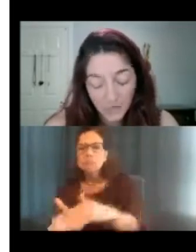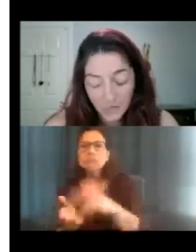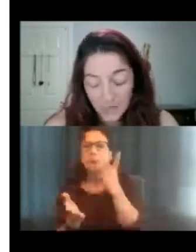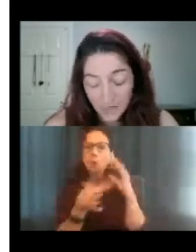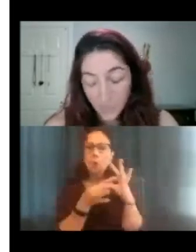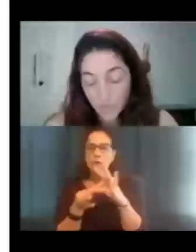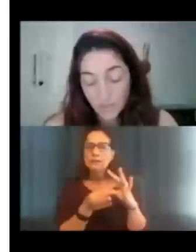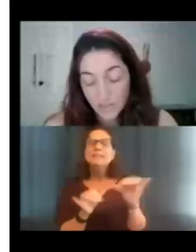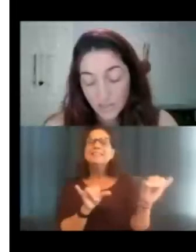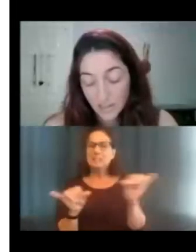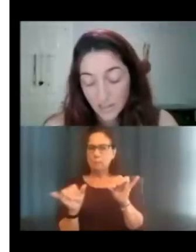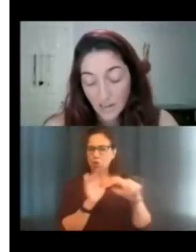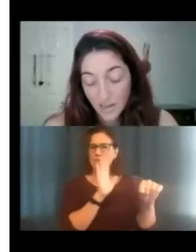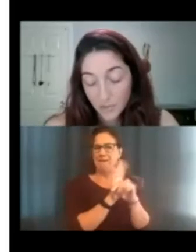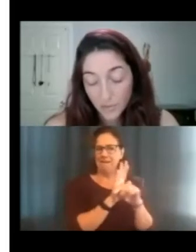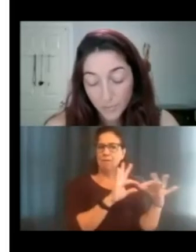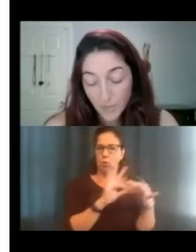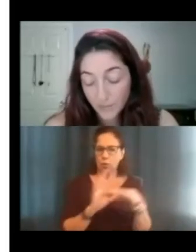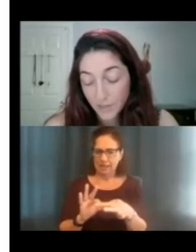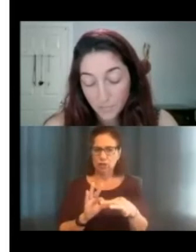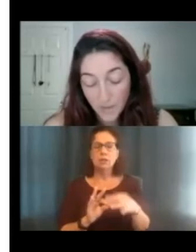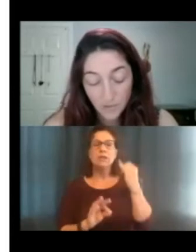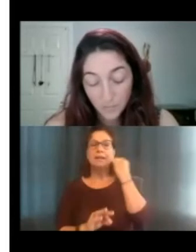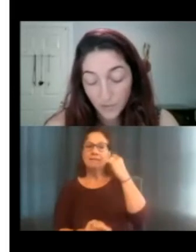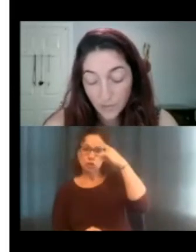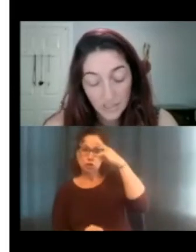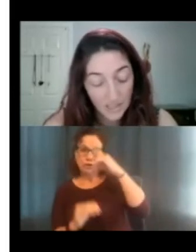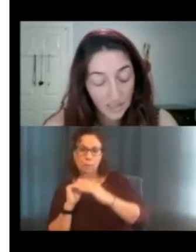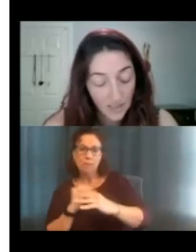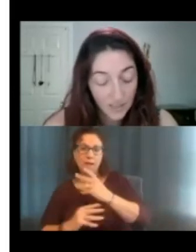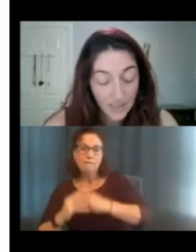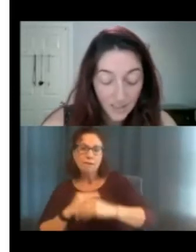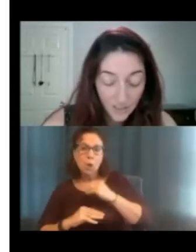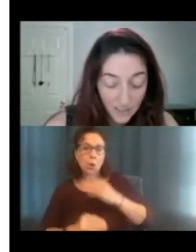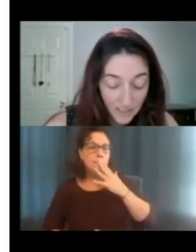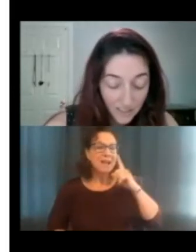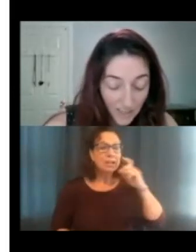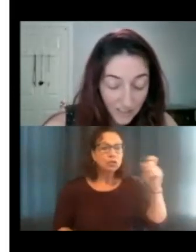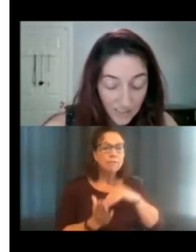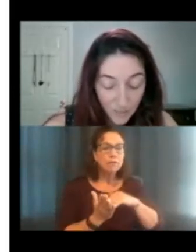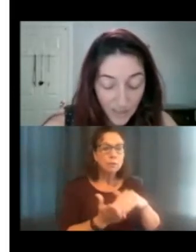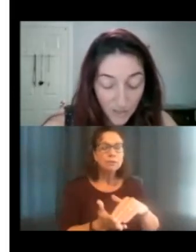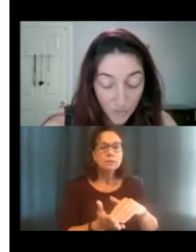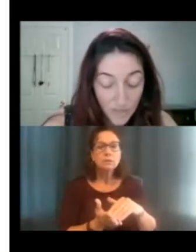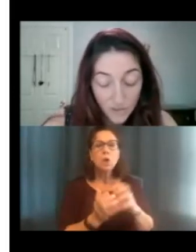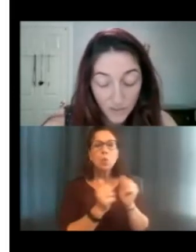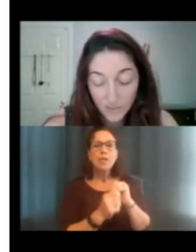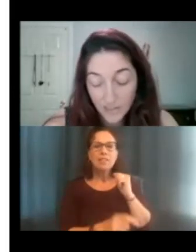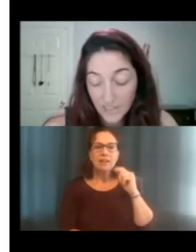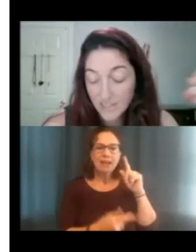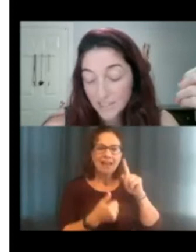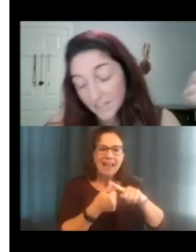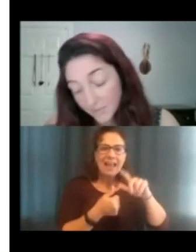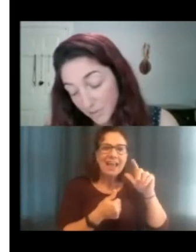negative correlations between cerebral blood flow and bad dream frequency in left anterior cingulate gyrus, bilateral medial